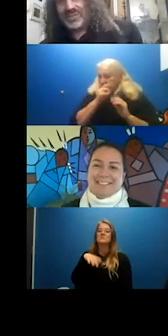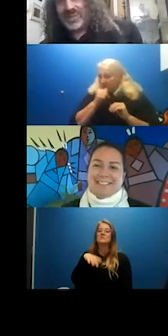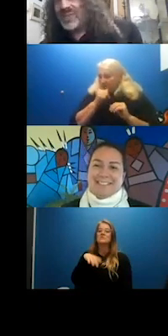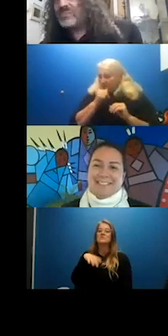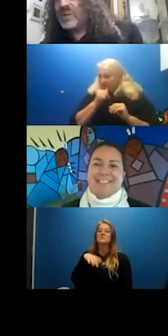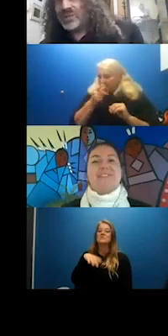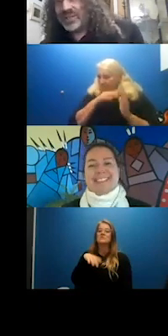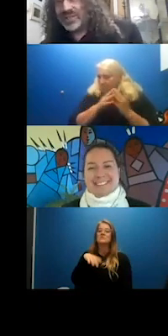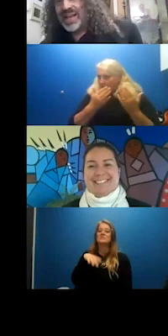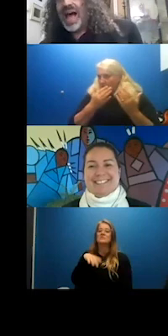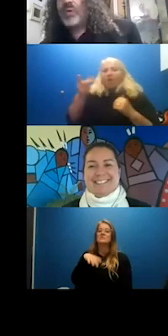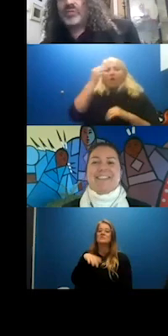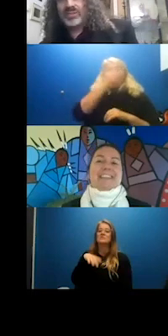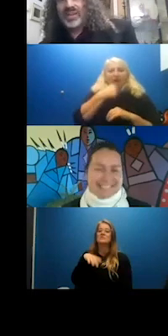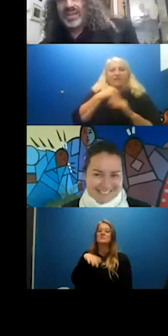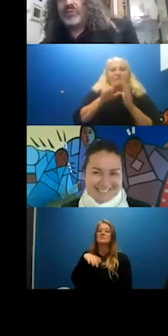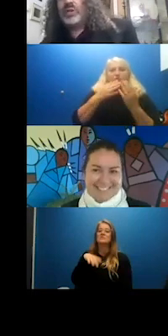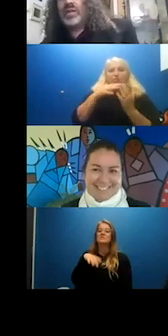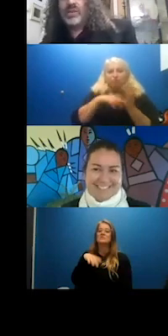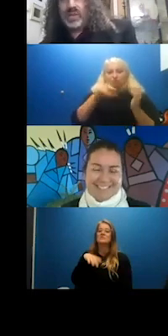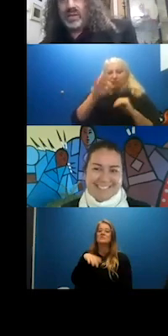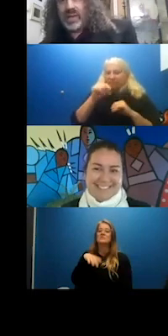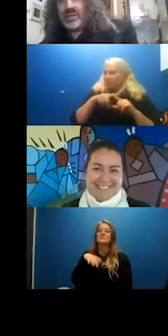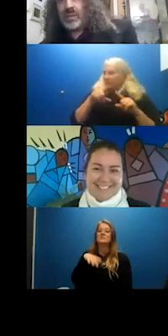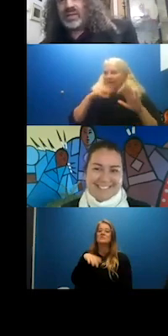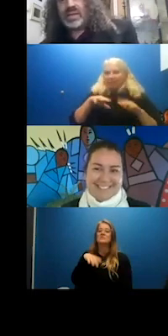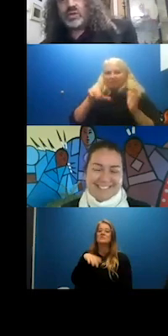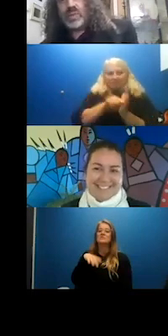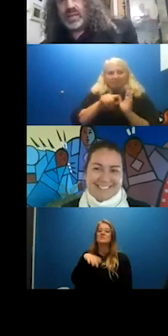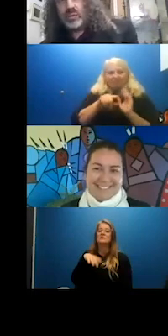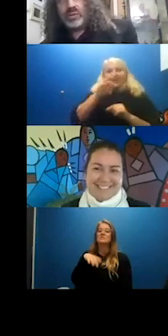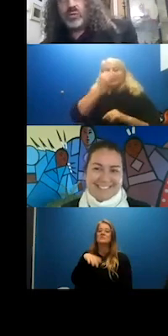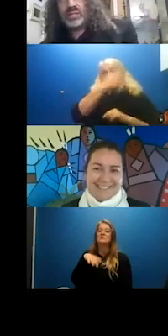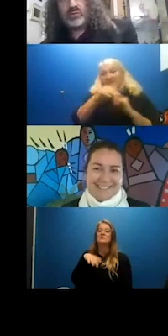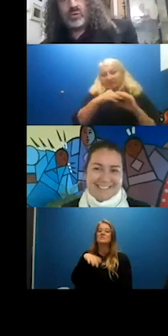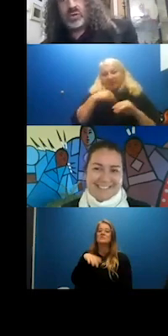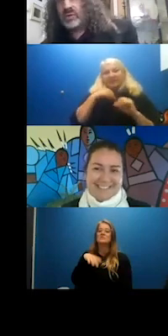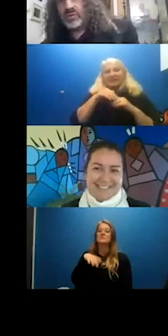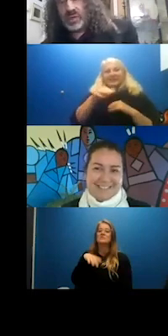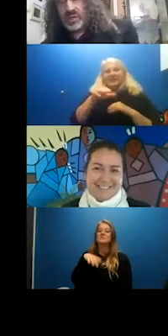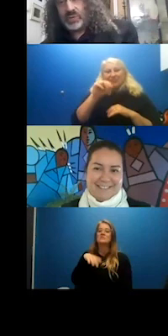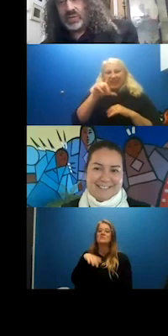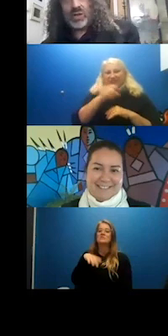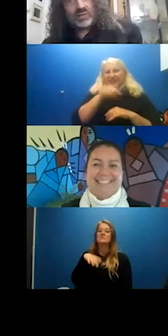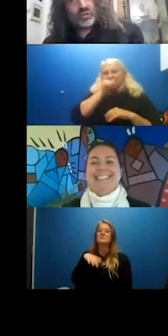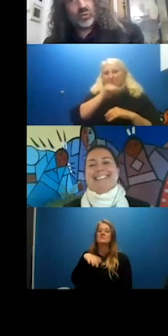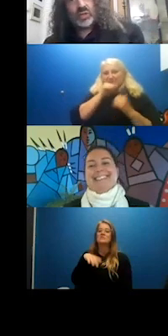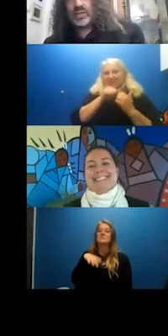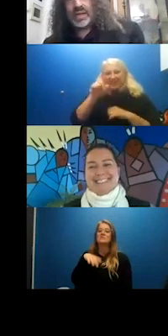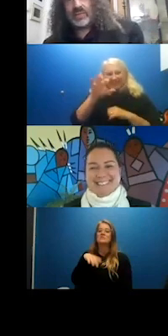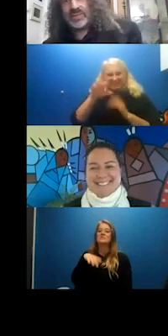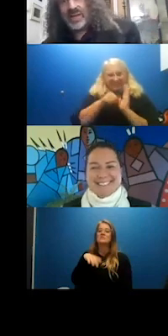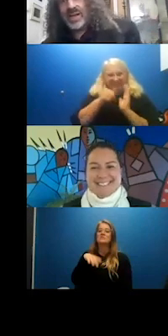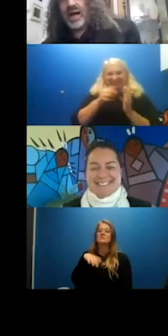draft, but I haven't published it. However, Okay. if you email me, I'm happy to send you manuals. And if you want to suffer through a 150-page book, it's got lots of stories